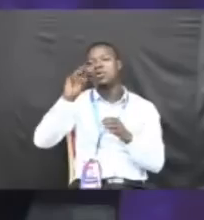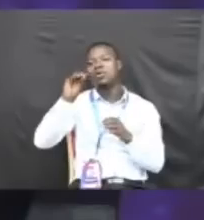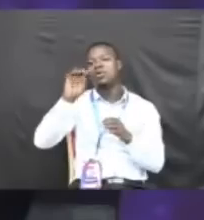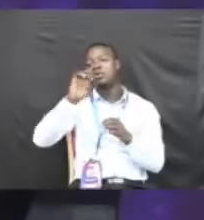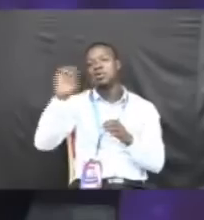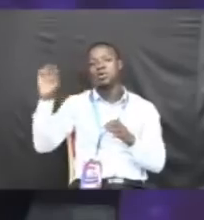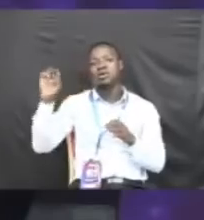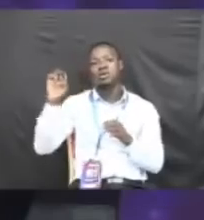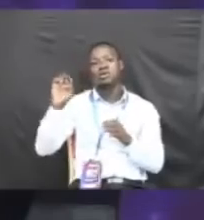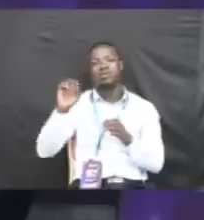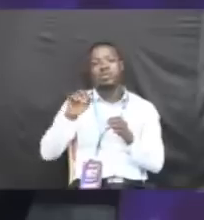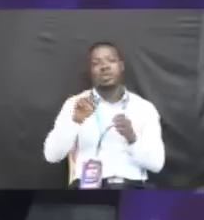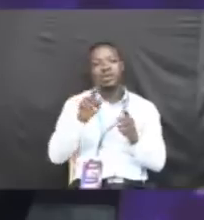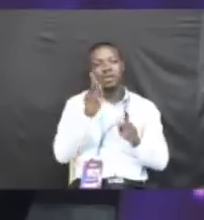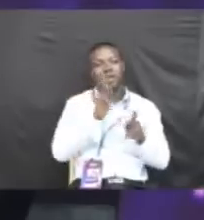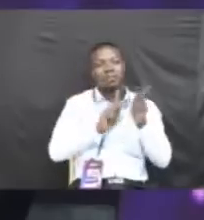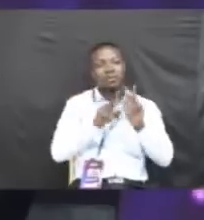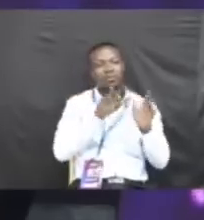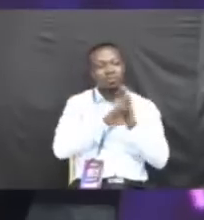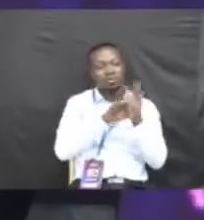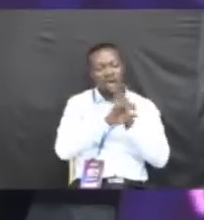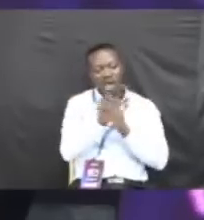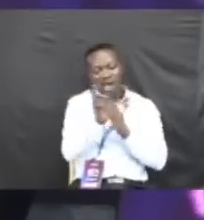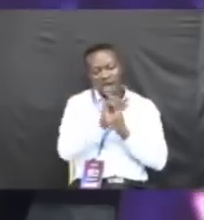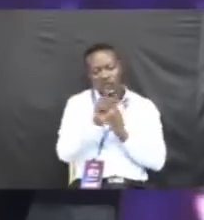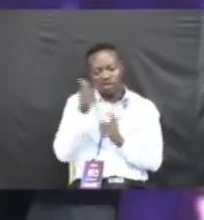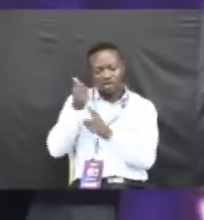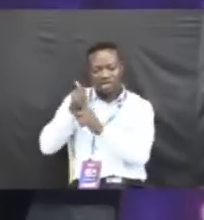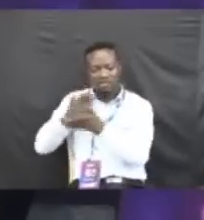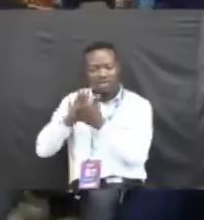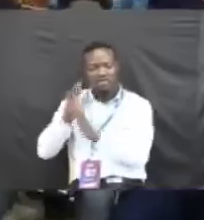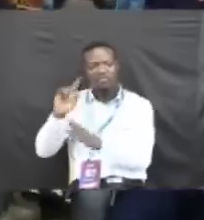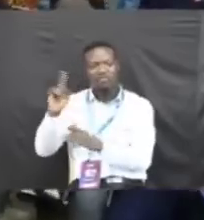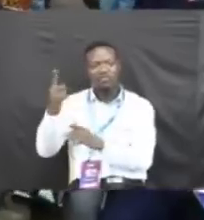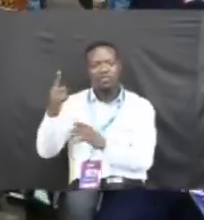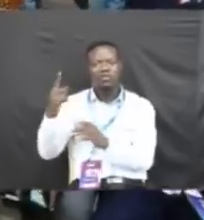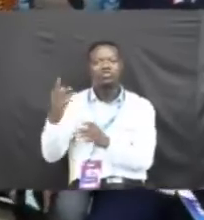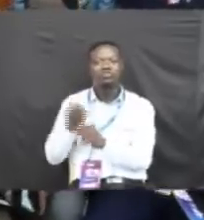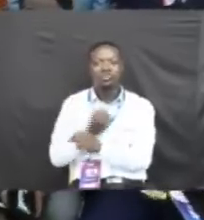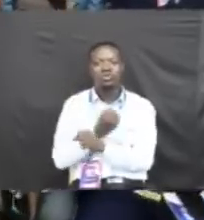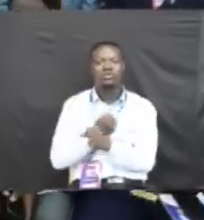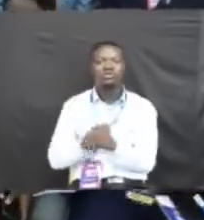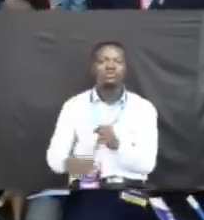winner out of 100 finalists. Wow.